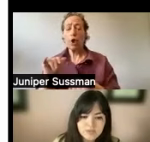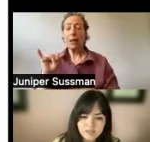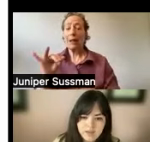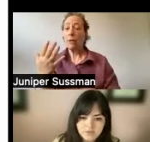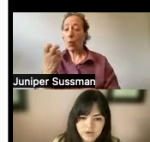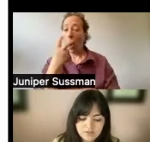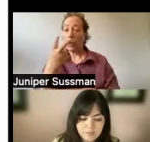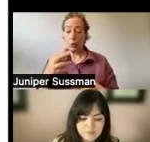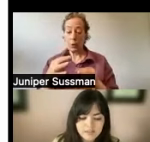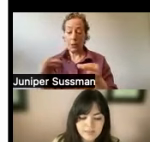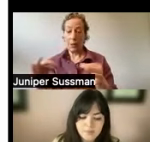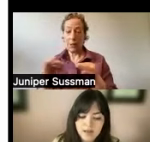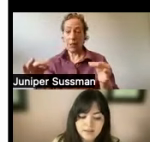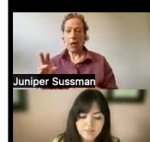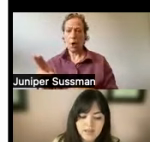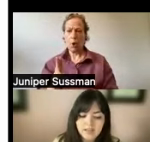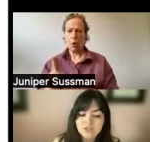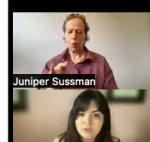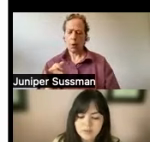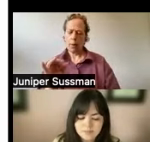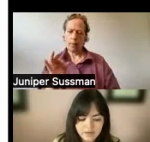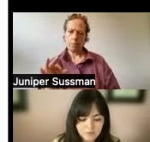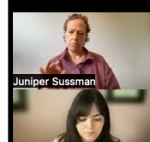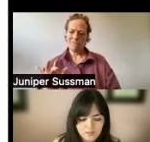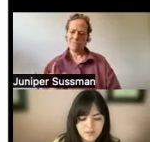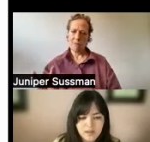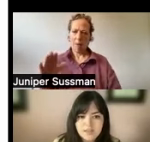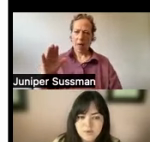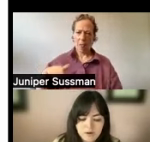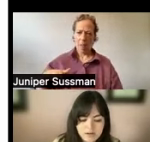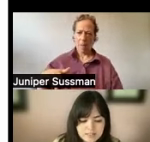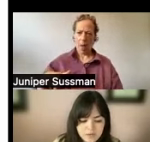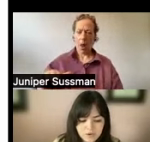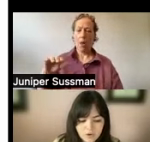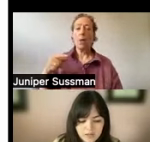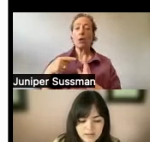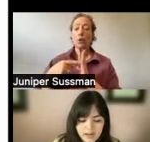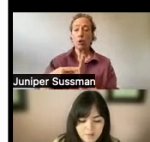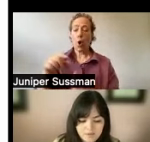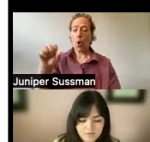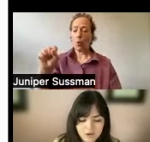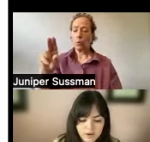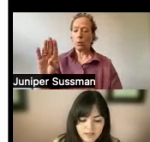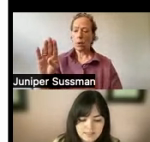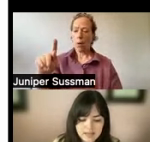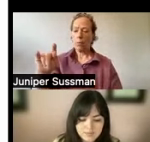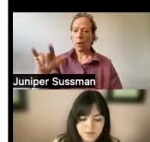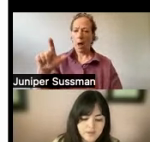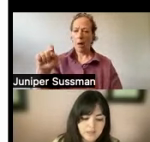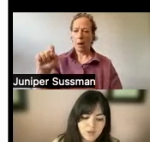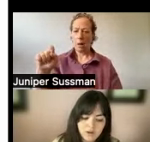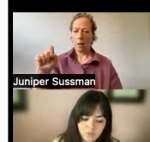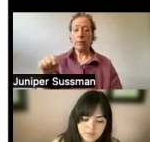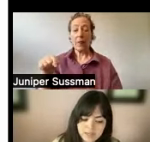please use the live transcript button at the bottom and hit show subtitle. This webinar is being recorded and a copy of the recording and slides